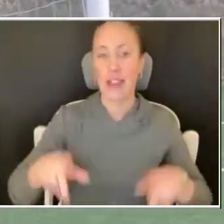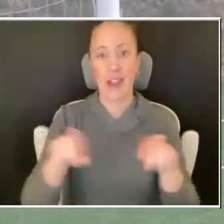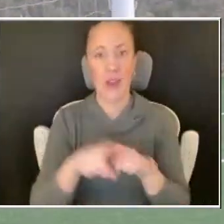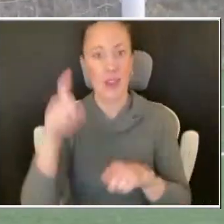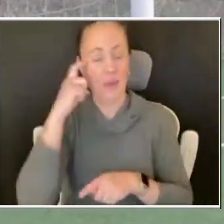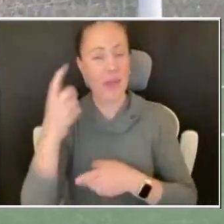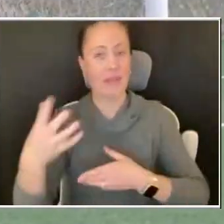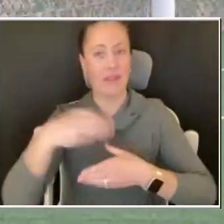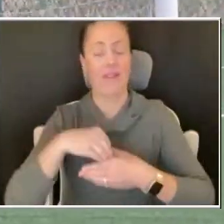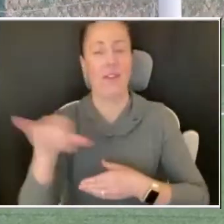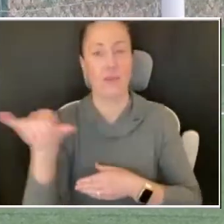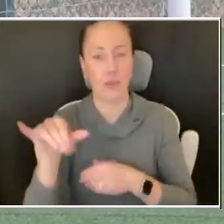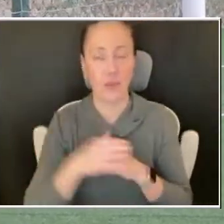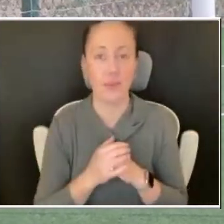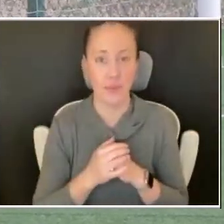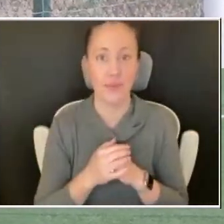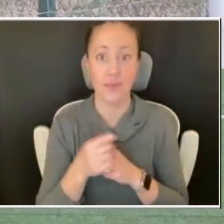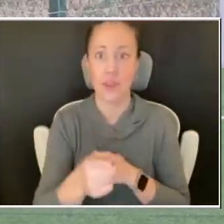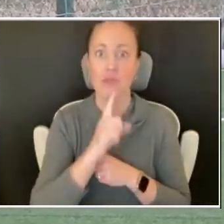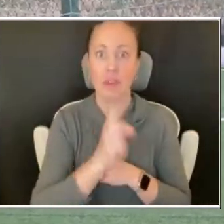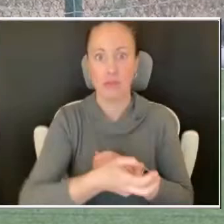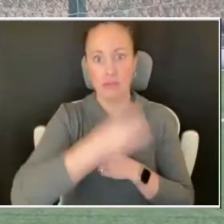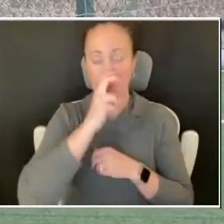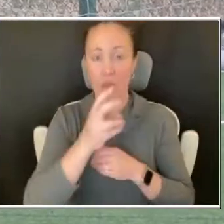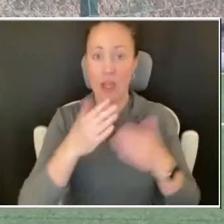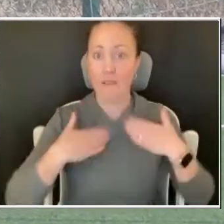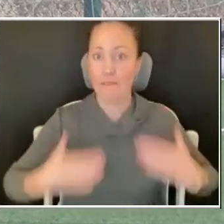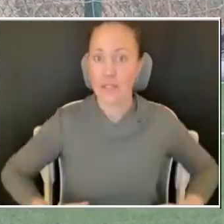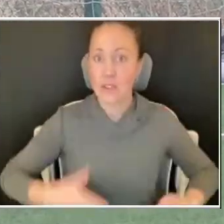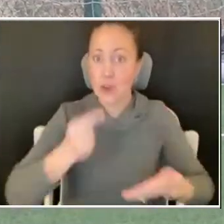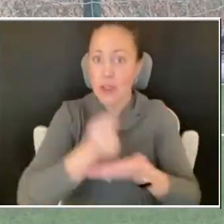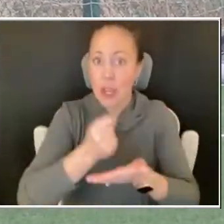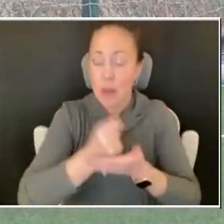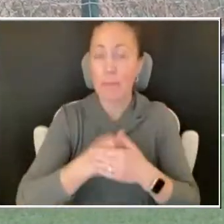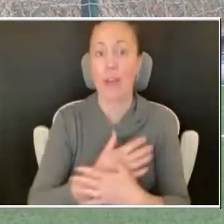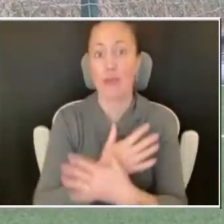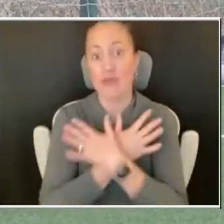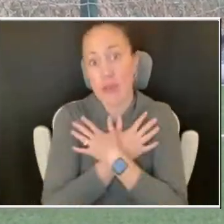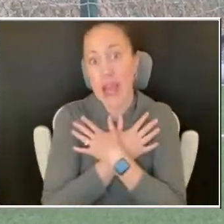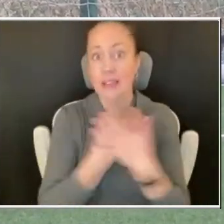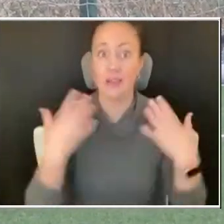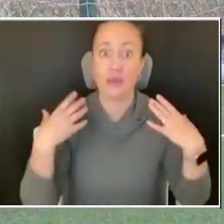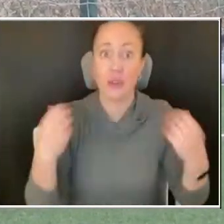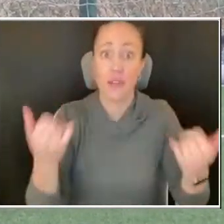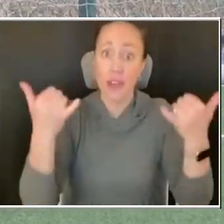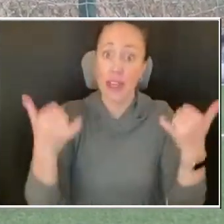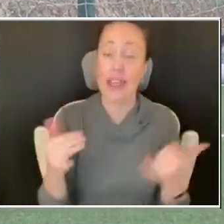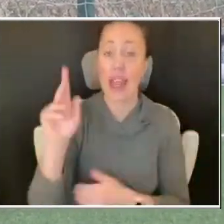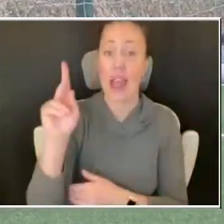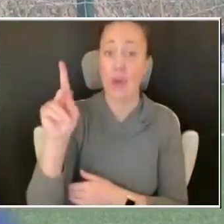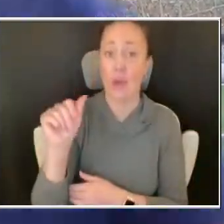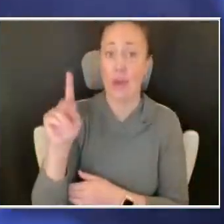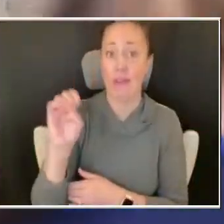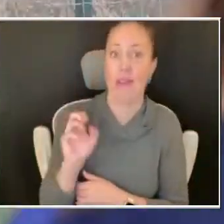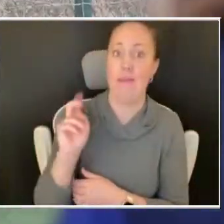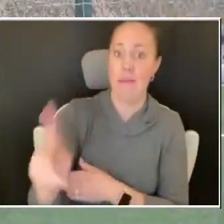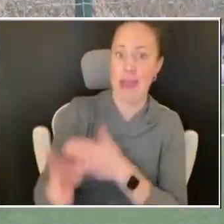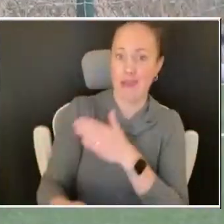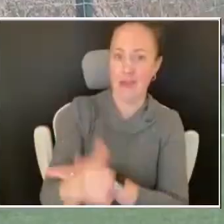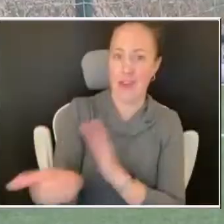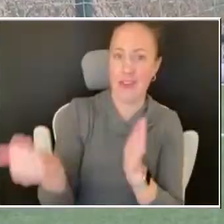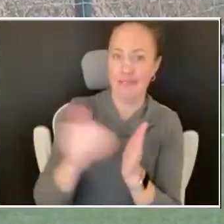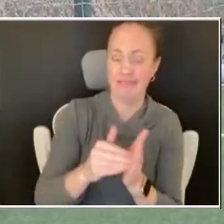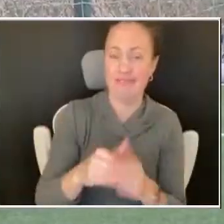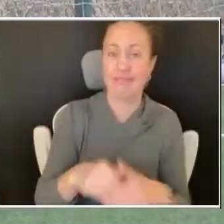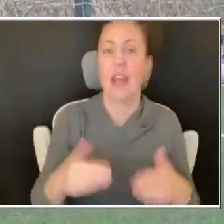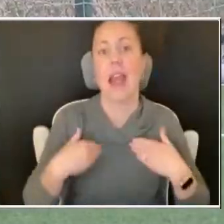of strict physical therapy, rest, and recovery, Kate is back to the sport she loves and shares this advice for